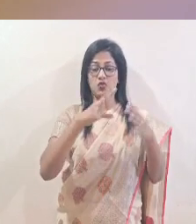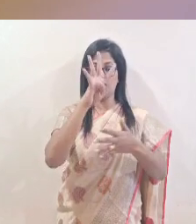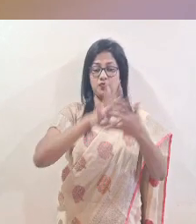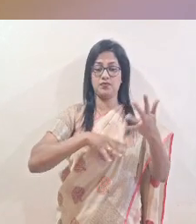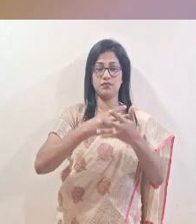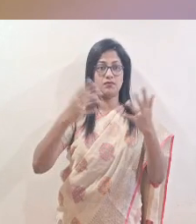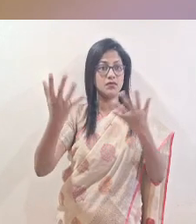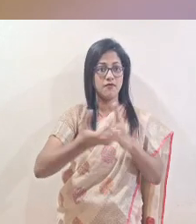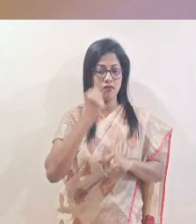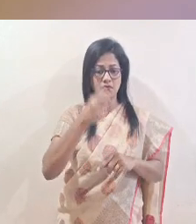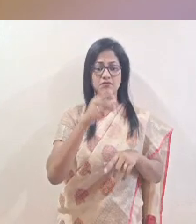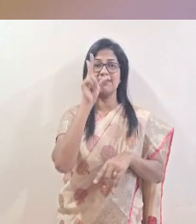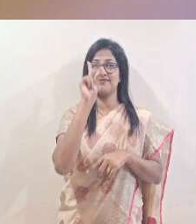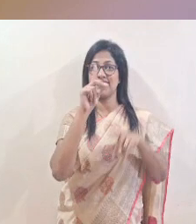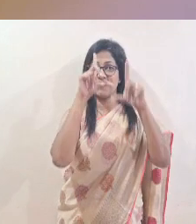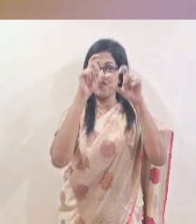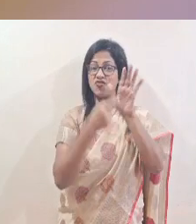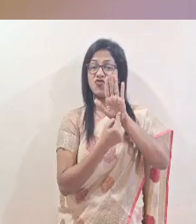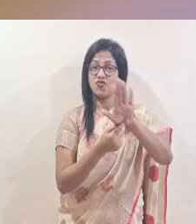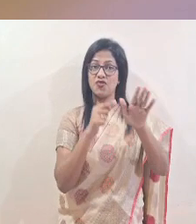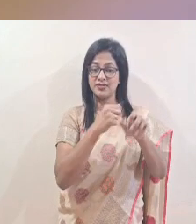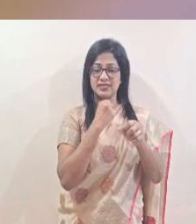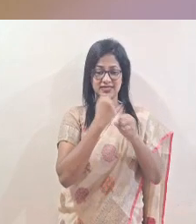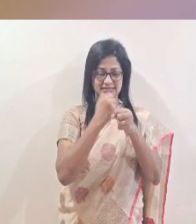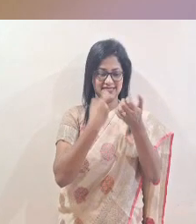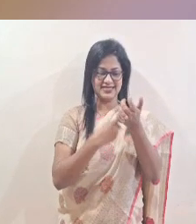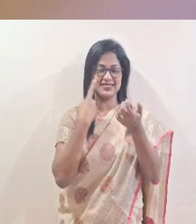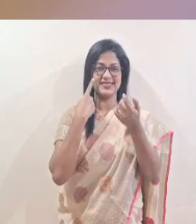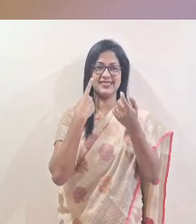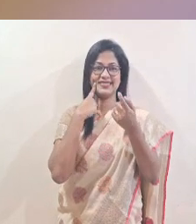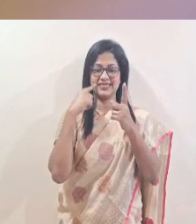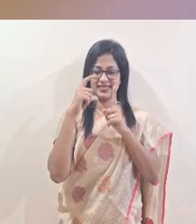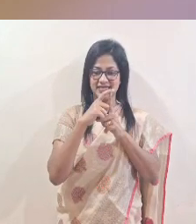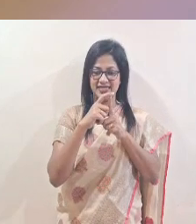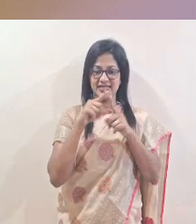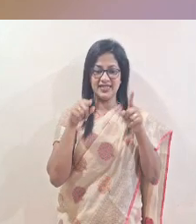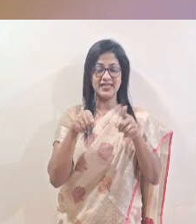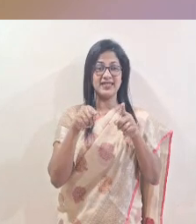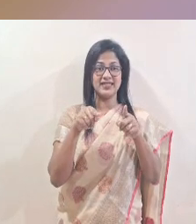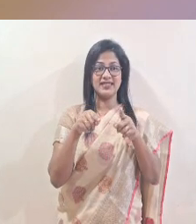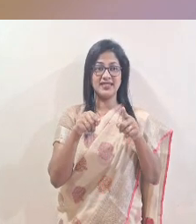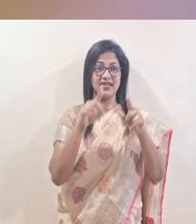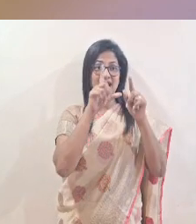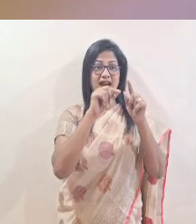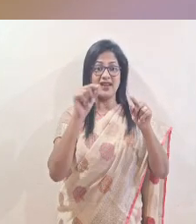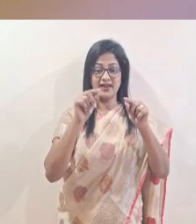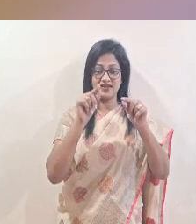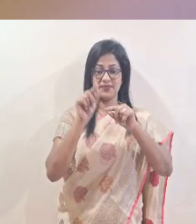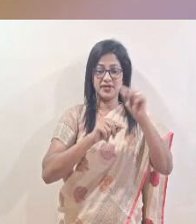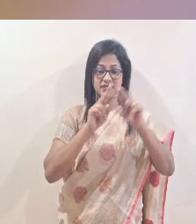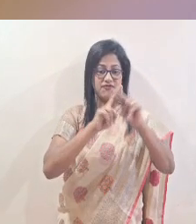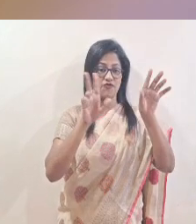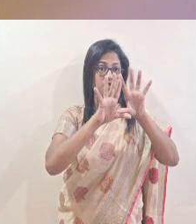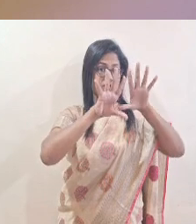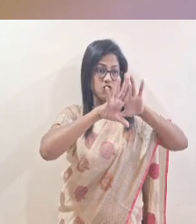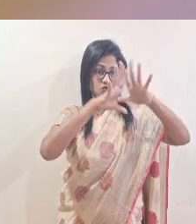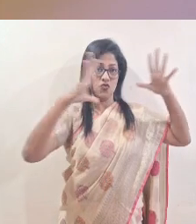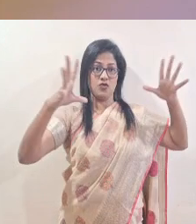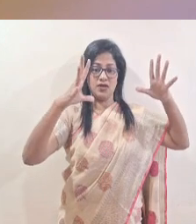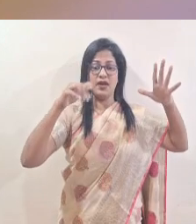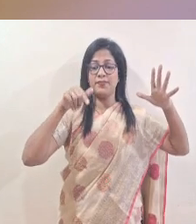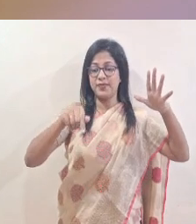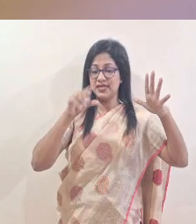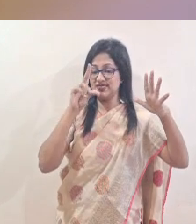try to find out, because if you see in the second image, there are grid which has, one is having 100% coverage of the network, second